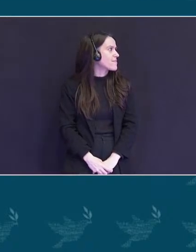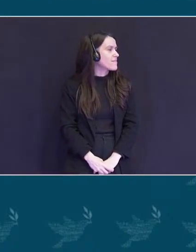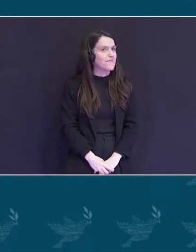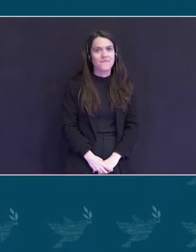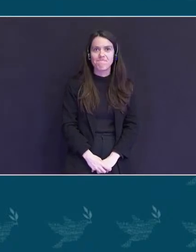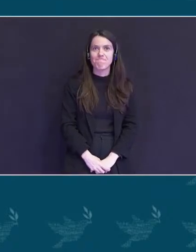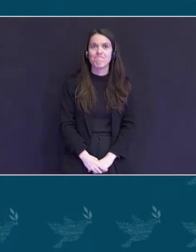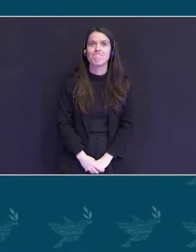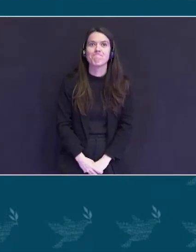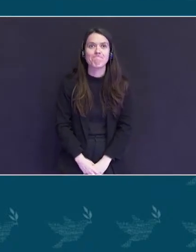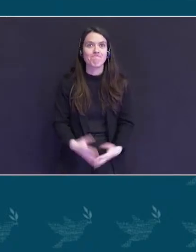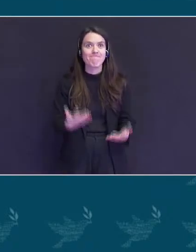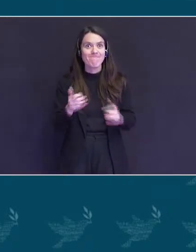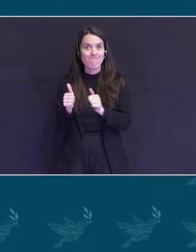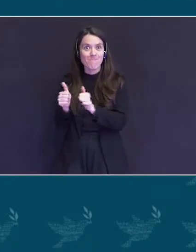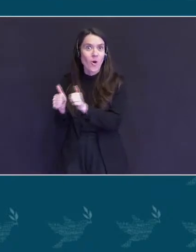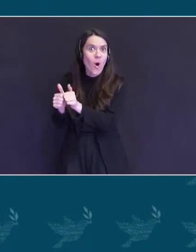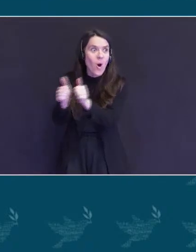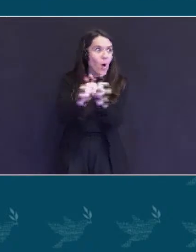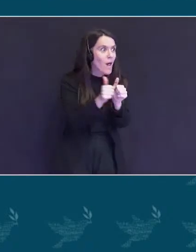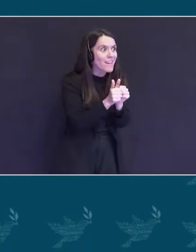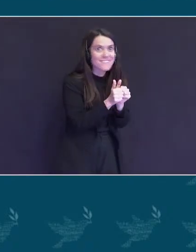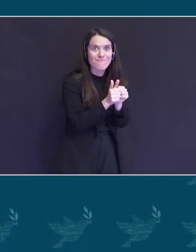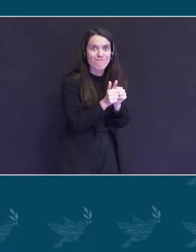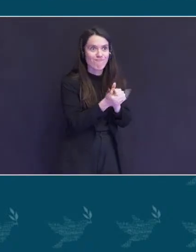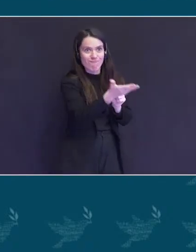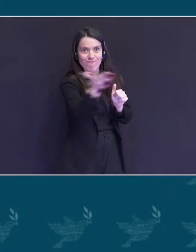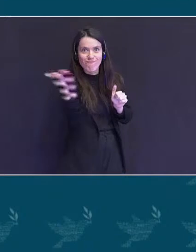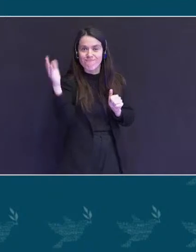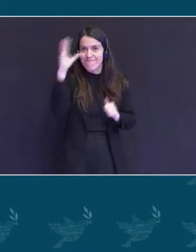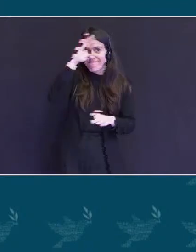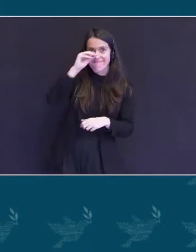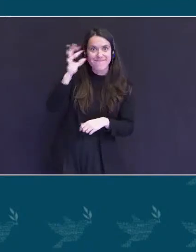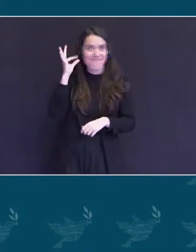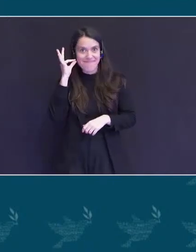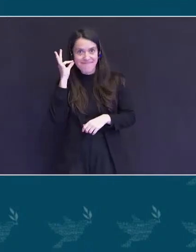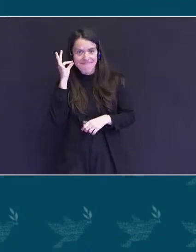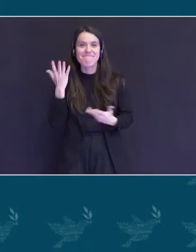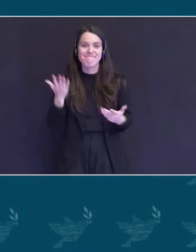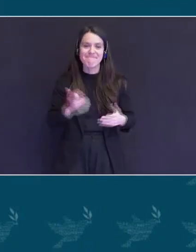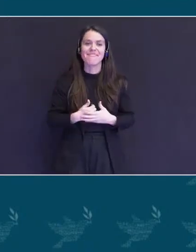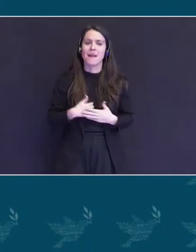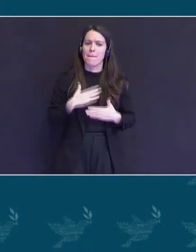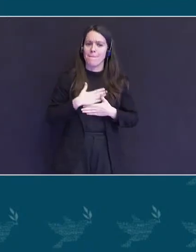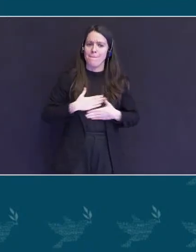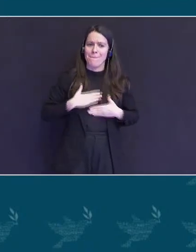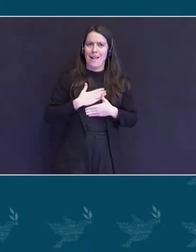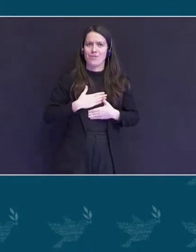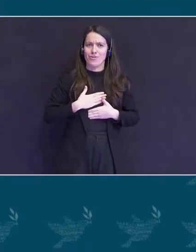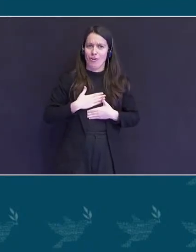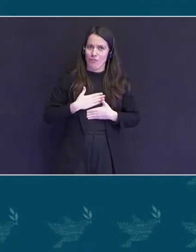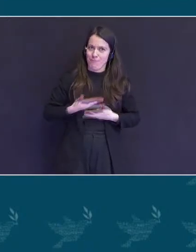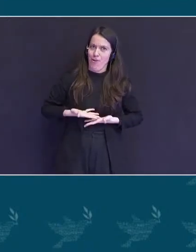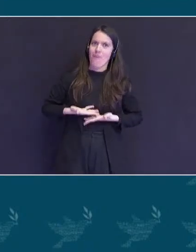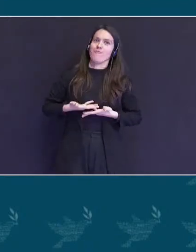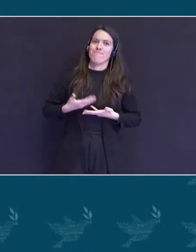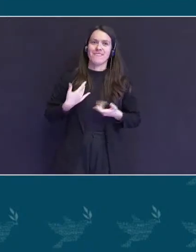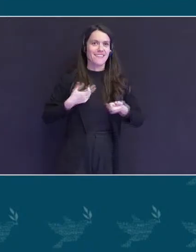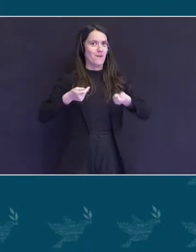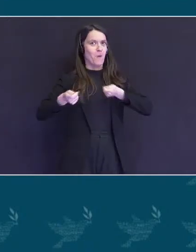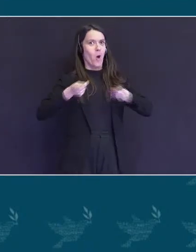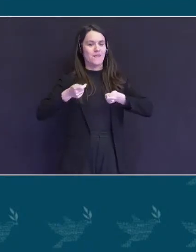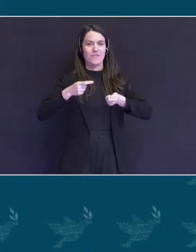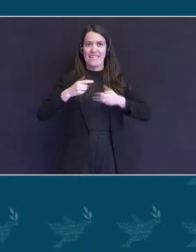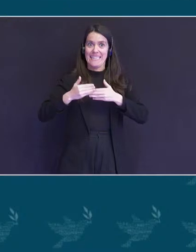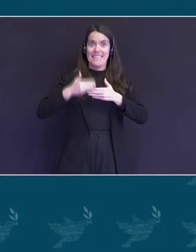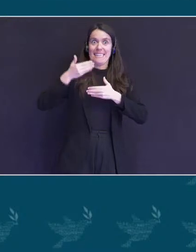Dear colleagues, dear ladies and gentlemen, dear partners, it's a pleasure and honor for me to moderate our